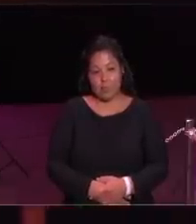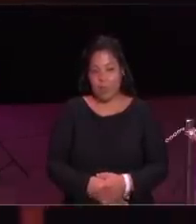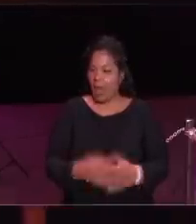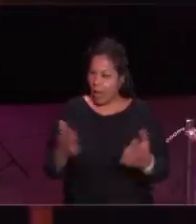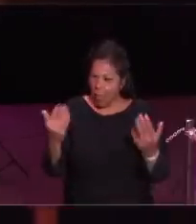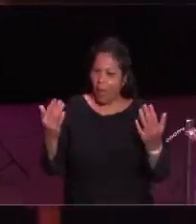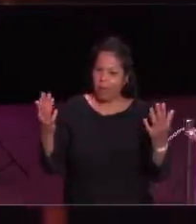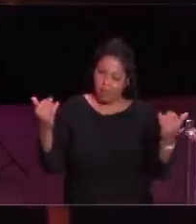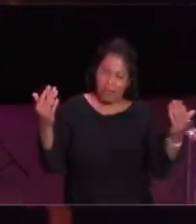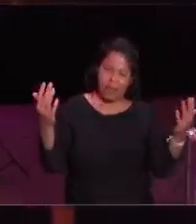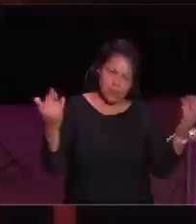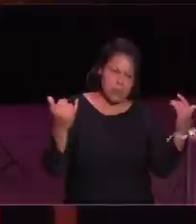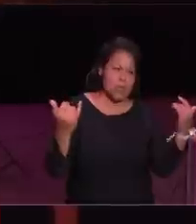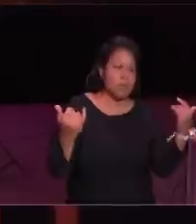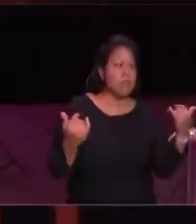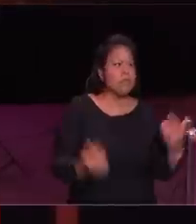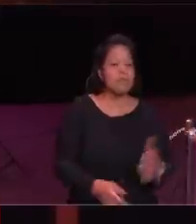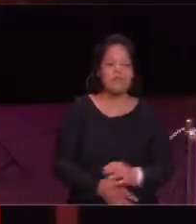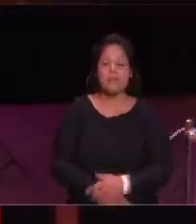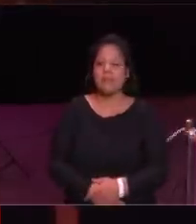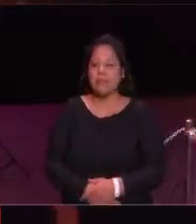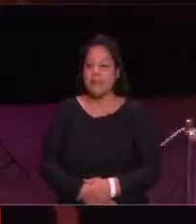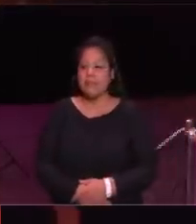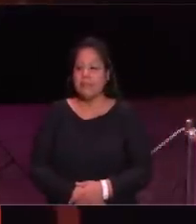Come, come, pase, pase.